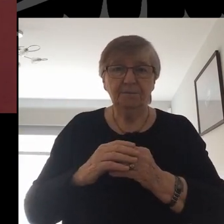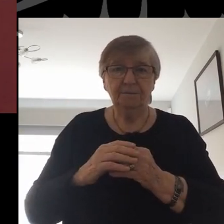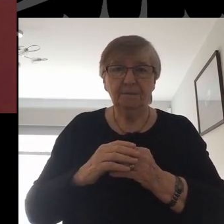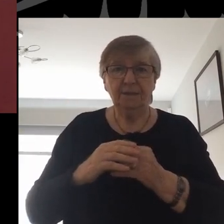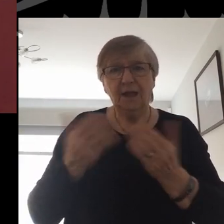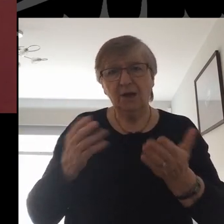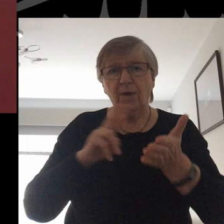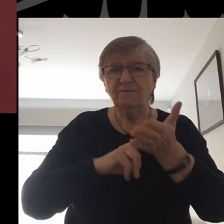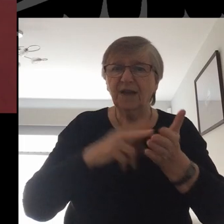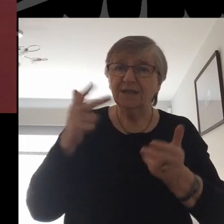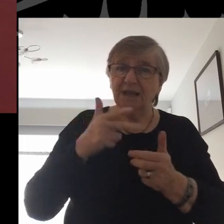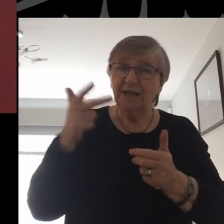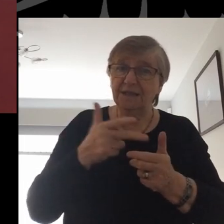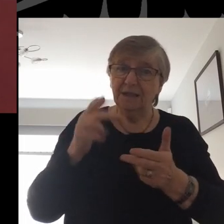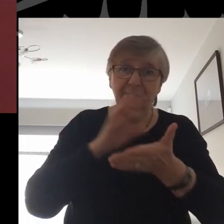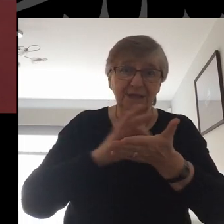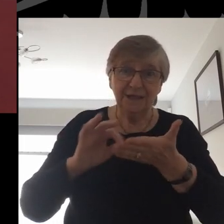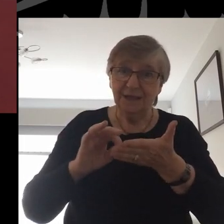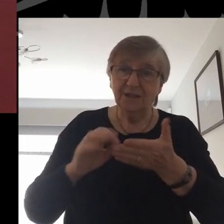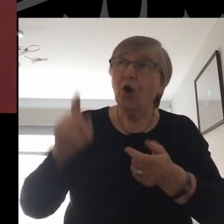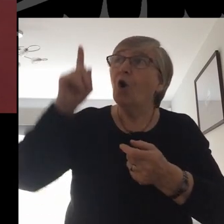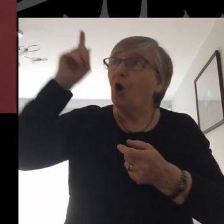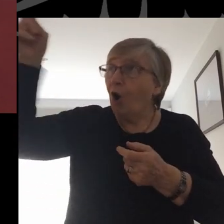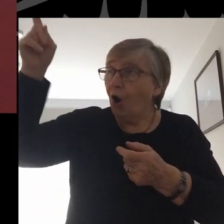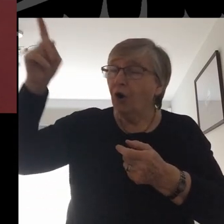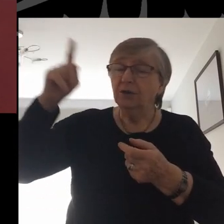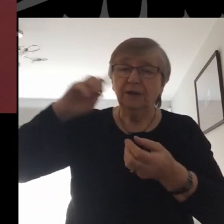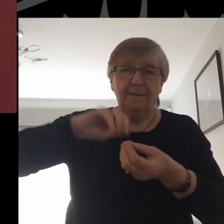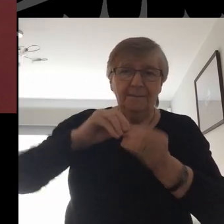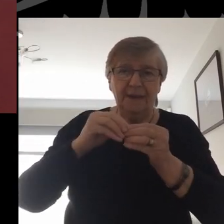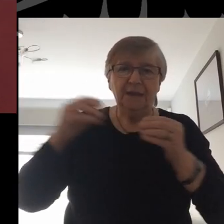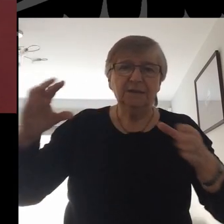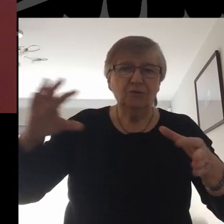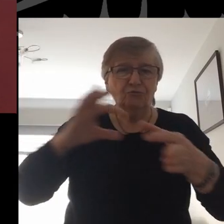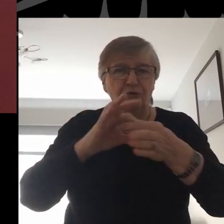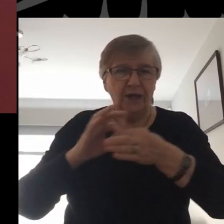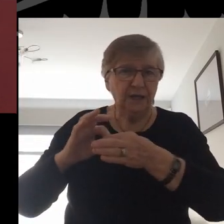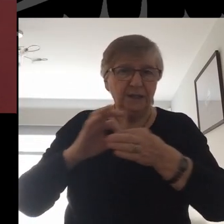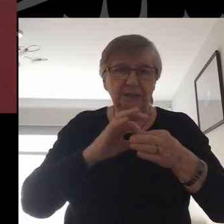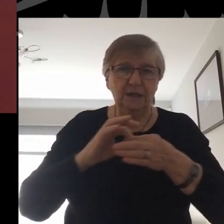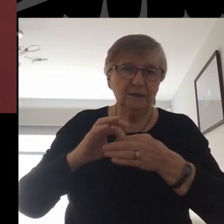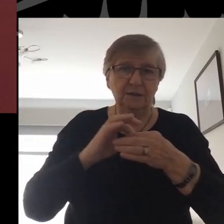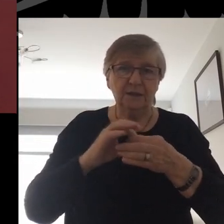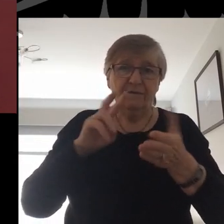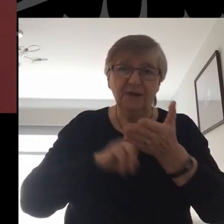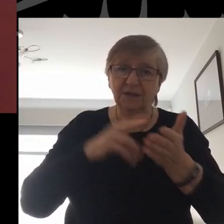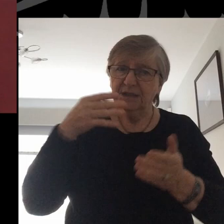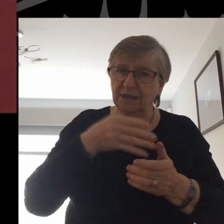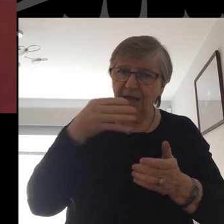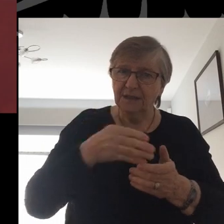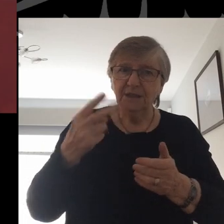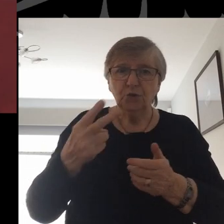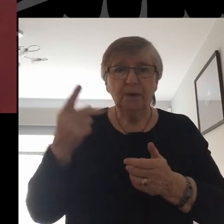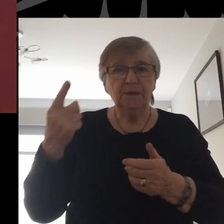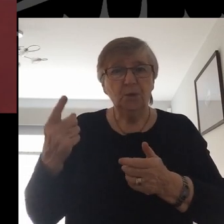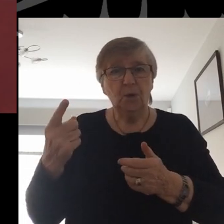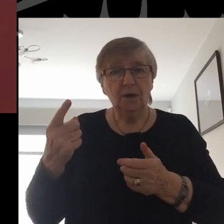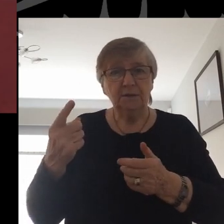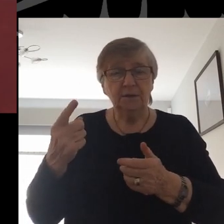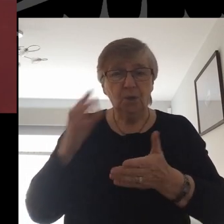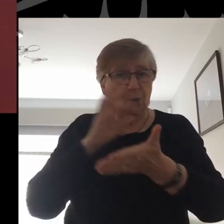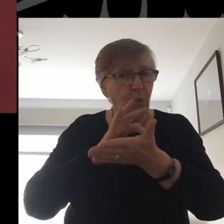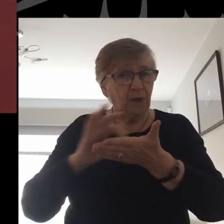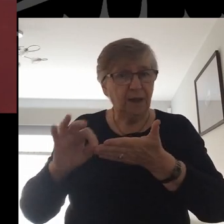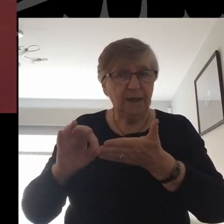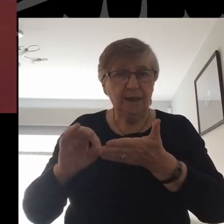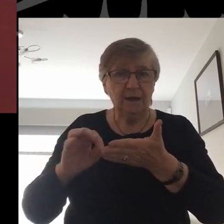Besides, verse 18 makes it clear it's God who does it. And in verses 19 and verse 21, he makes it clear that what he's